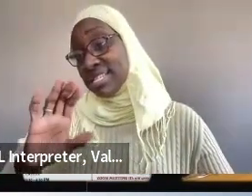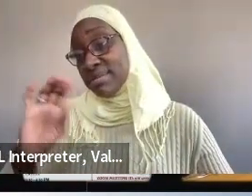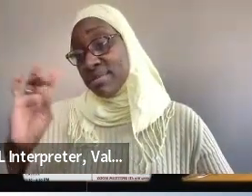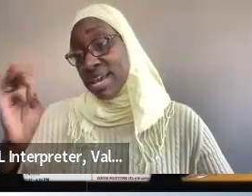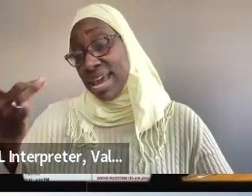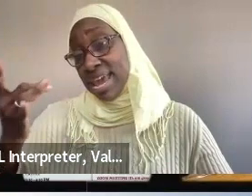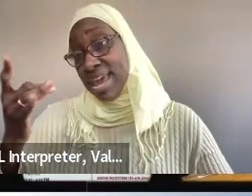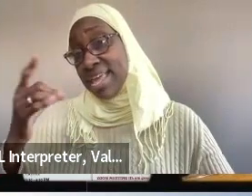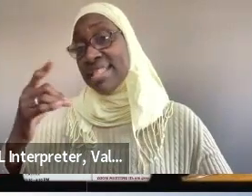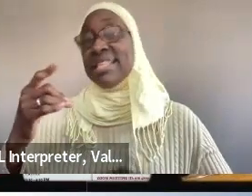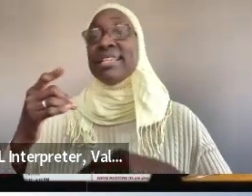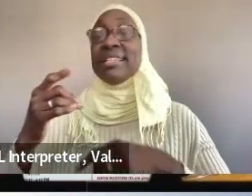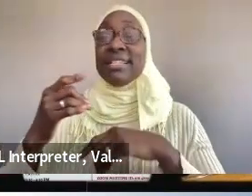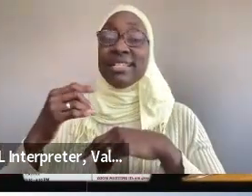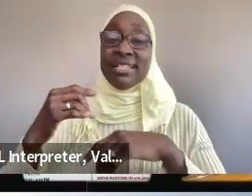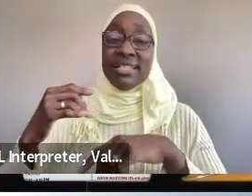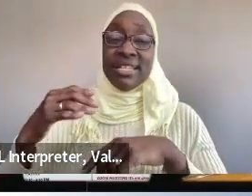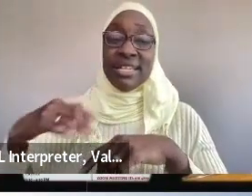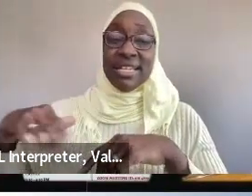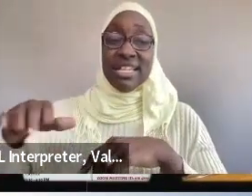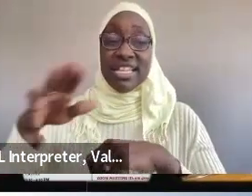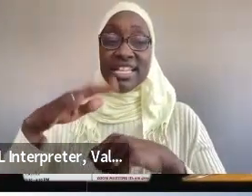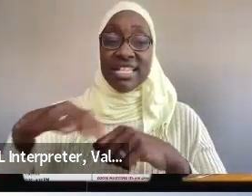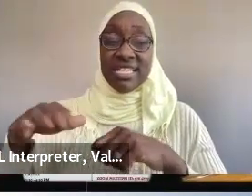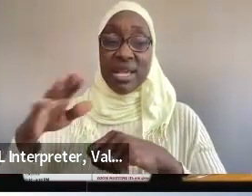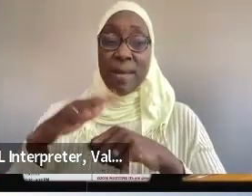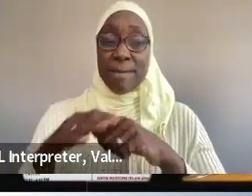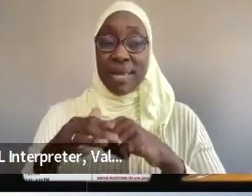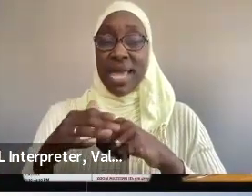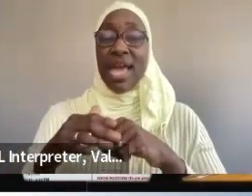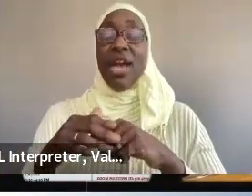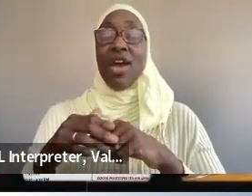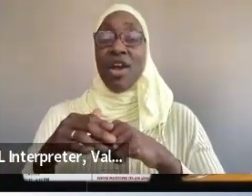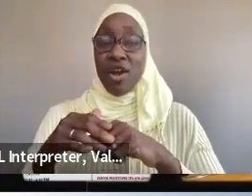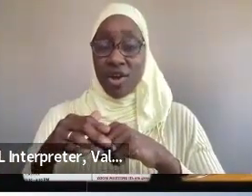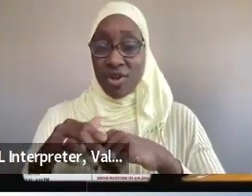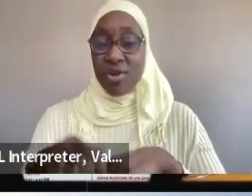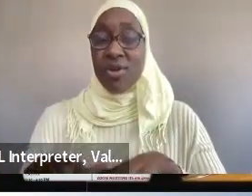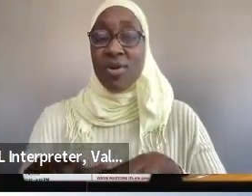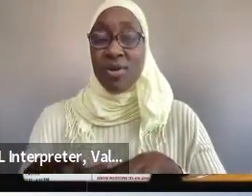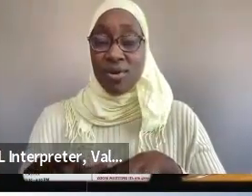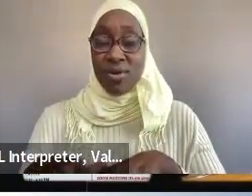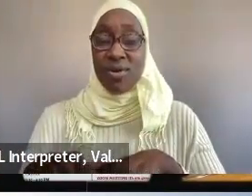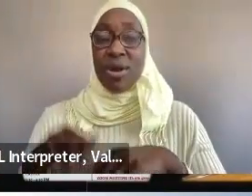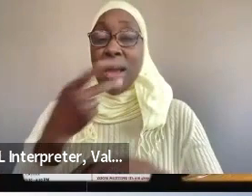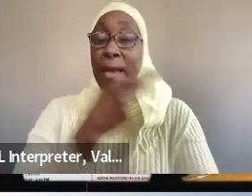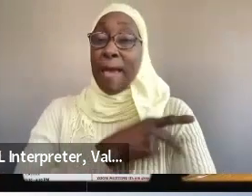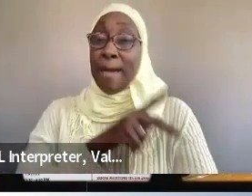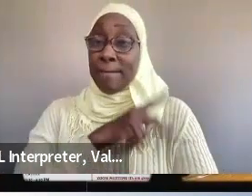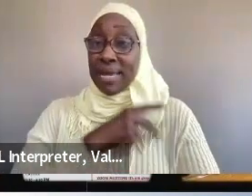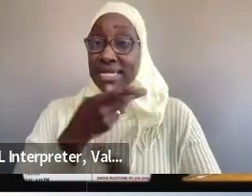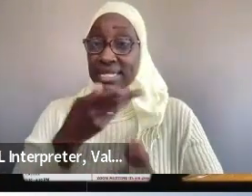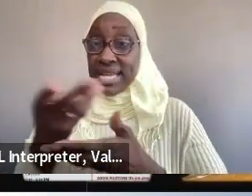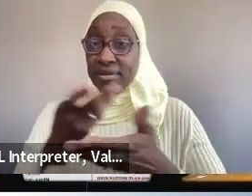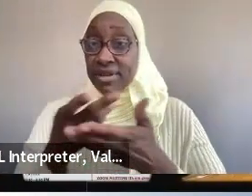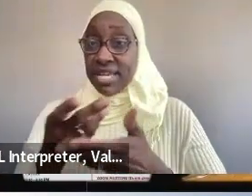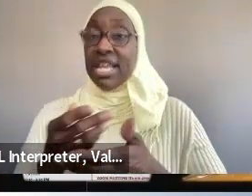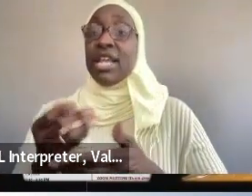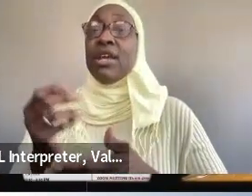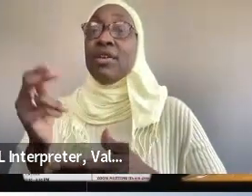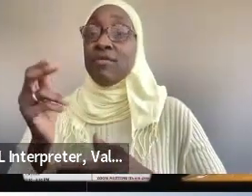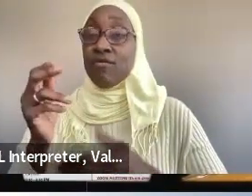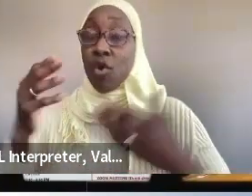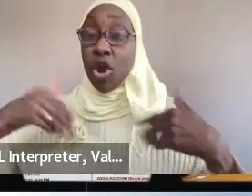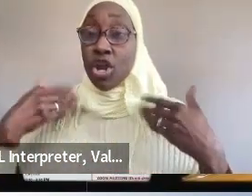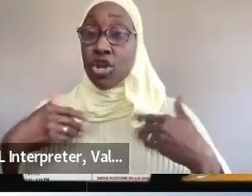is about a patient navigator for autistic youth and adults. So please be there in ISIC